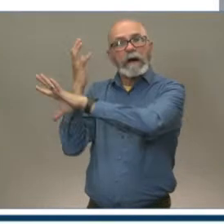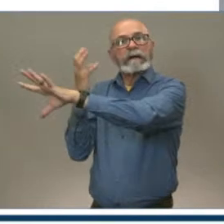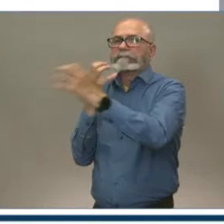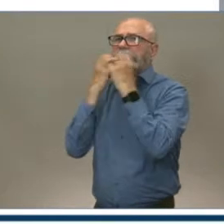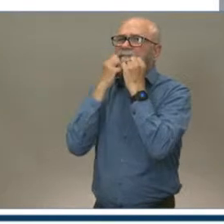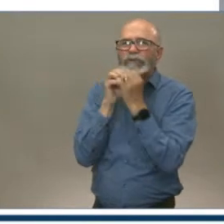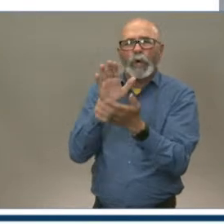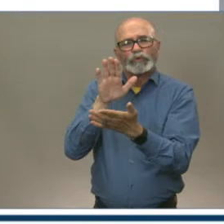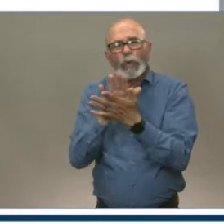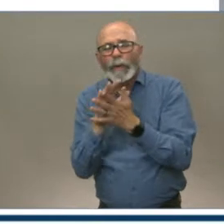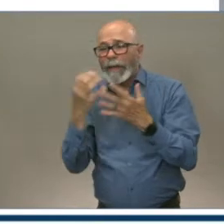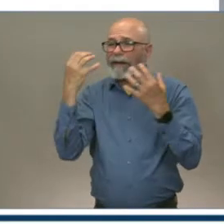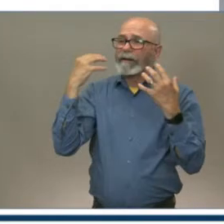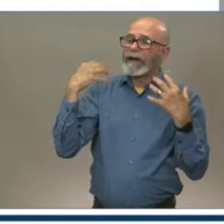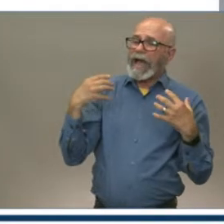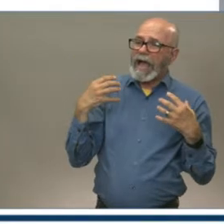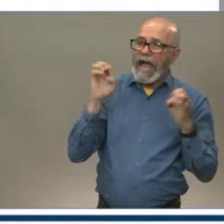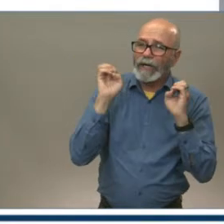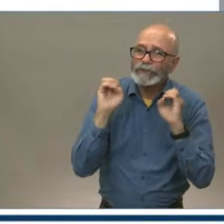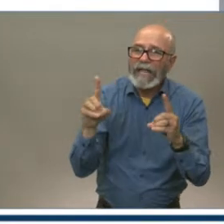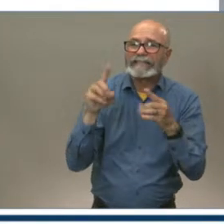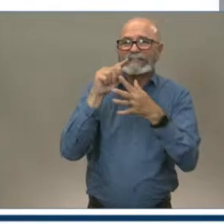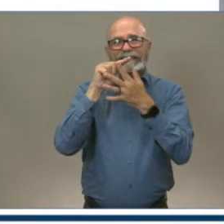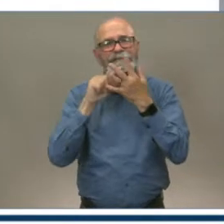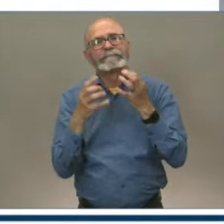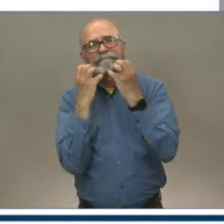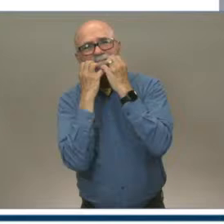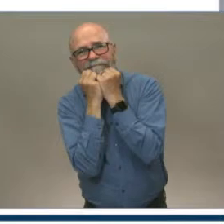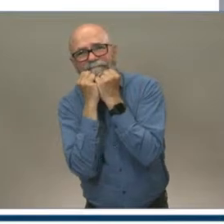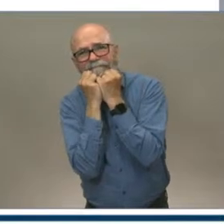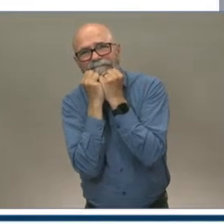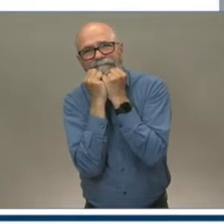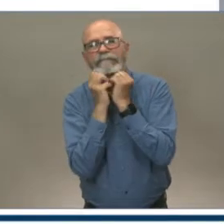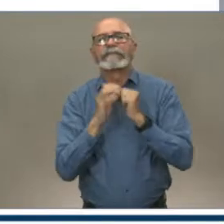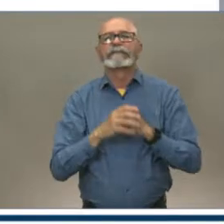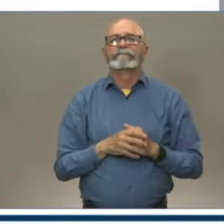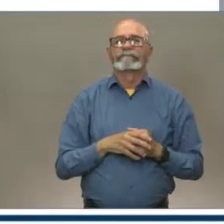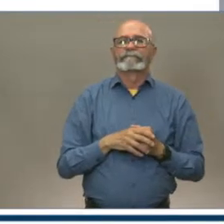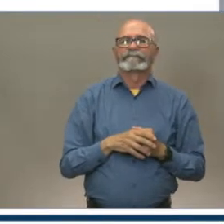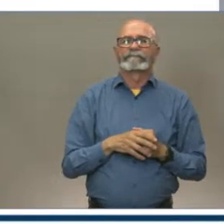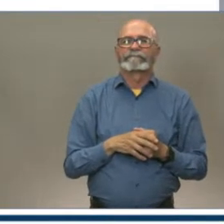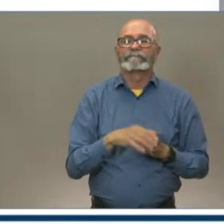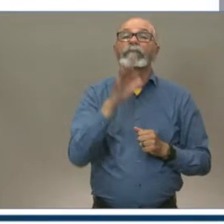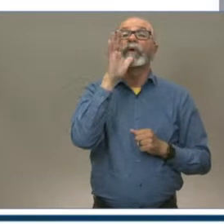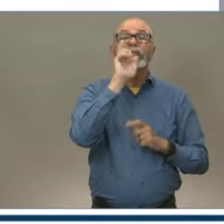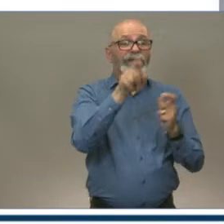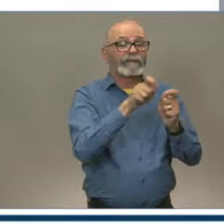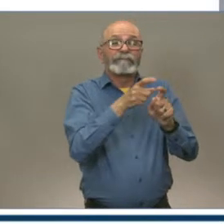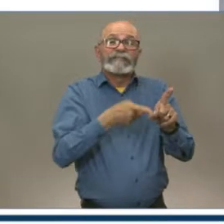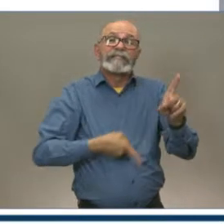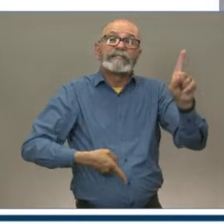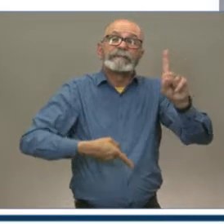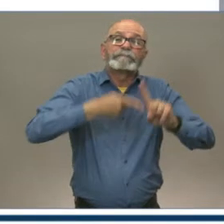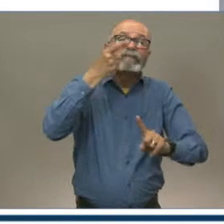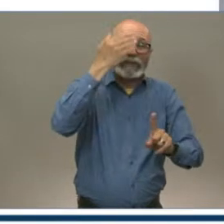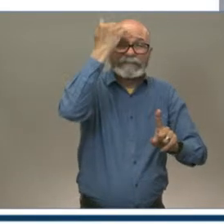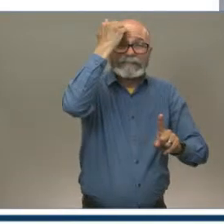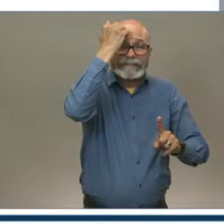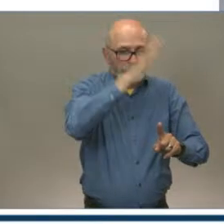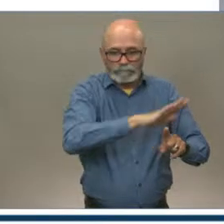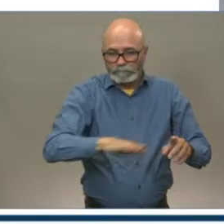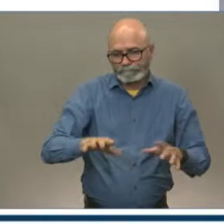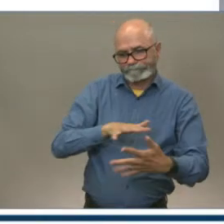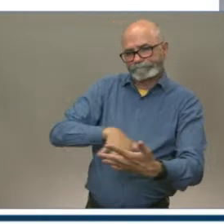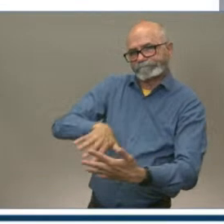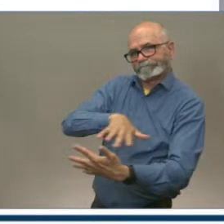all possible, experts say that kids should be in school. So we'll continue to make sure that we are listening to that,